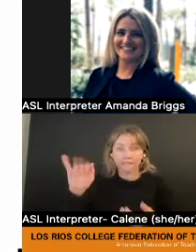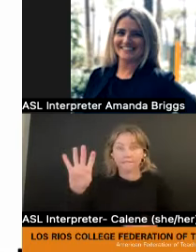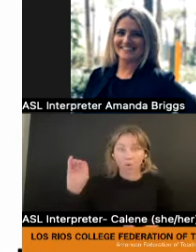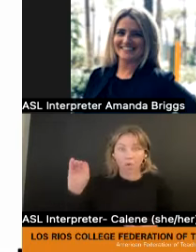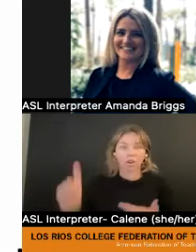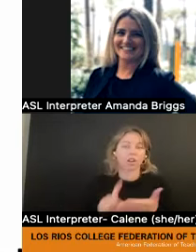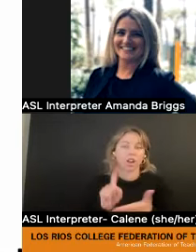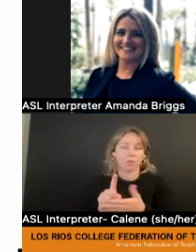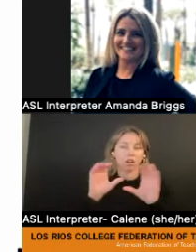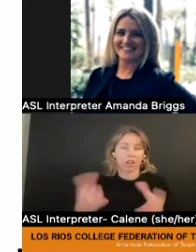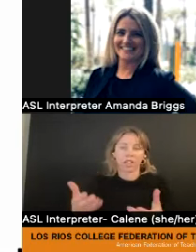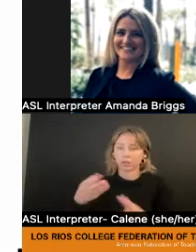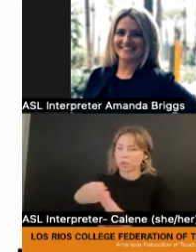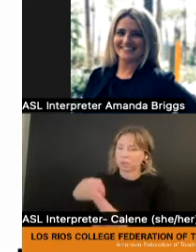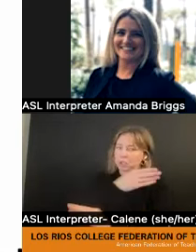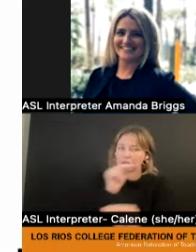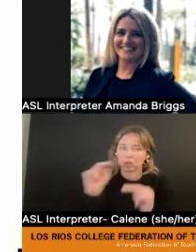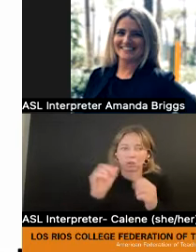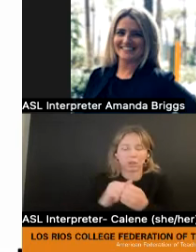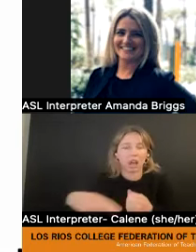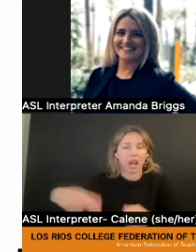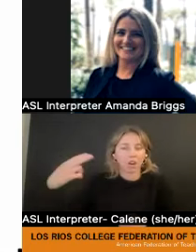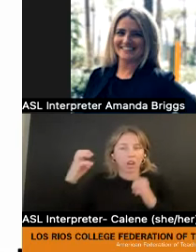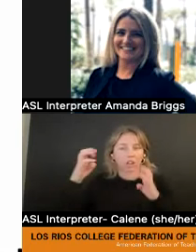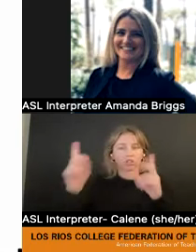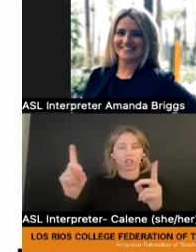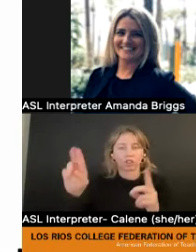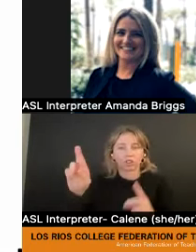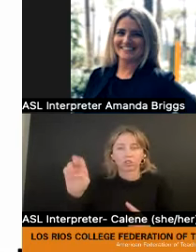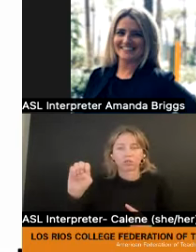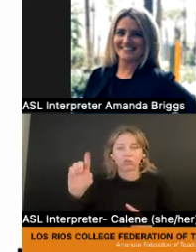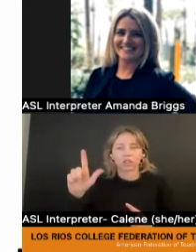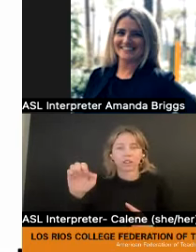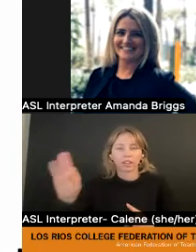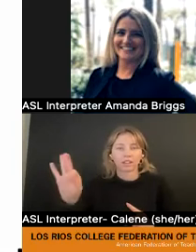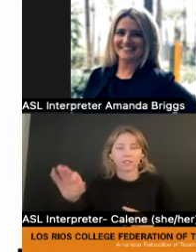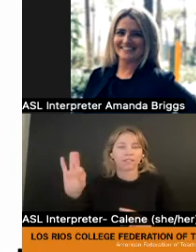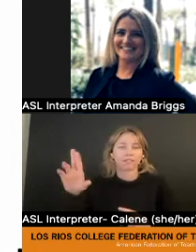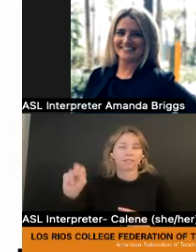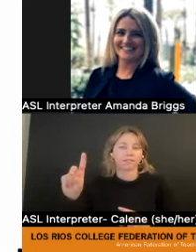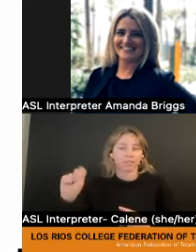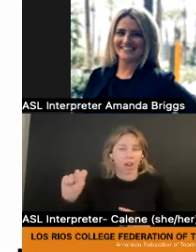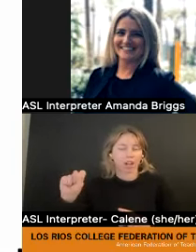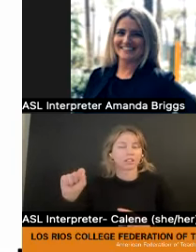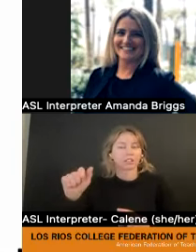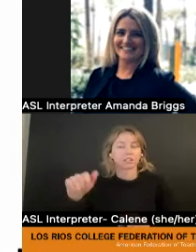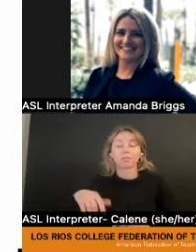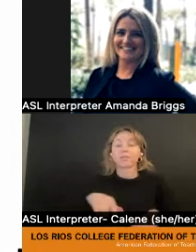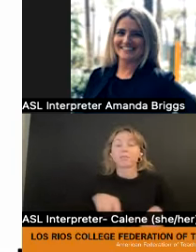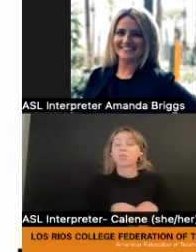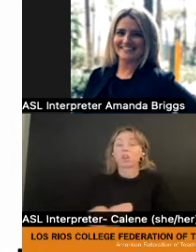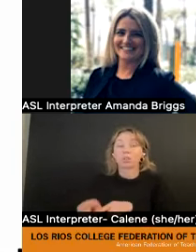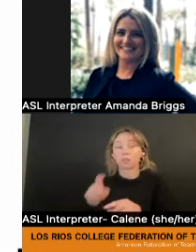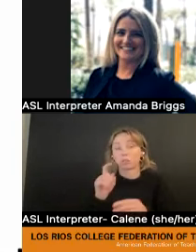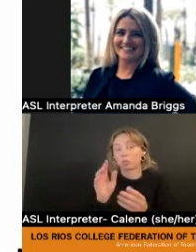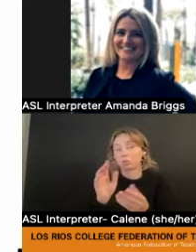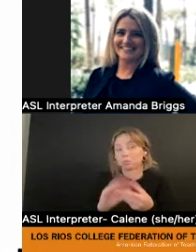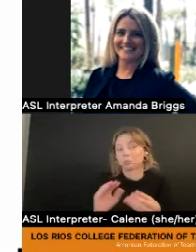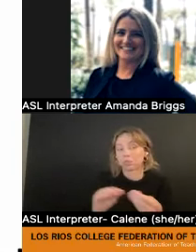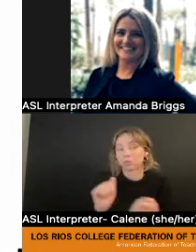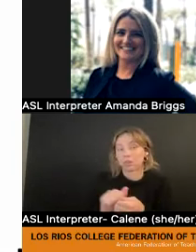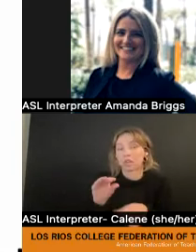already pre-negotiated with the Higher Education Relief Funds. I also want to note that with counselors, if you go and